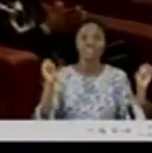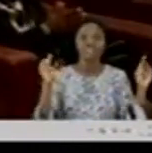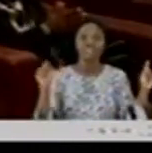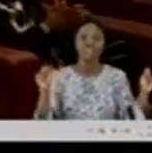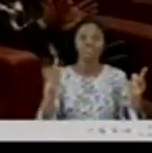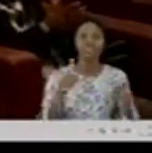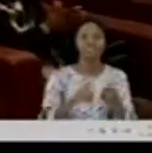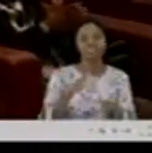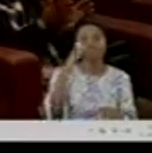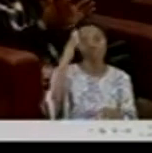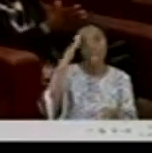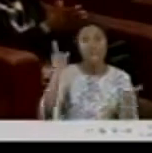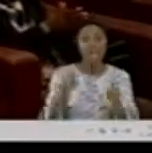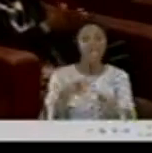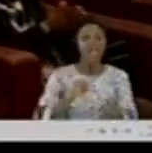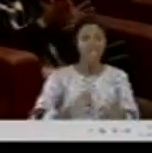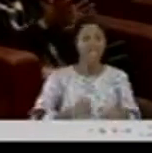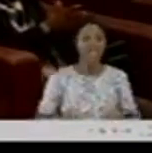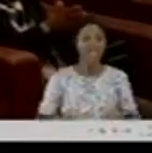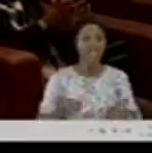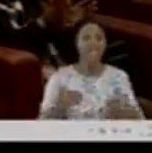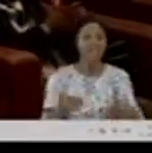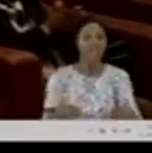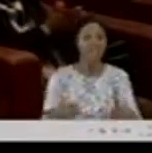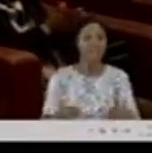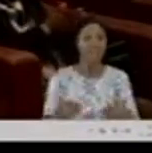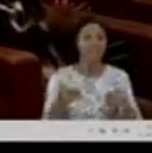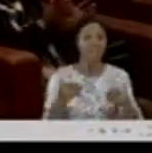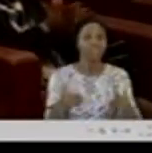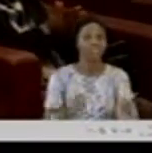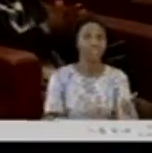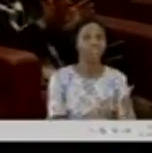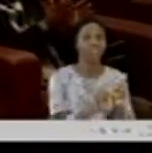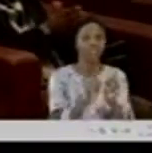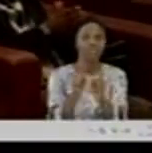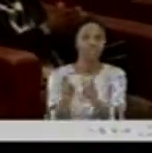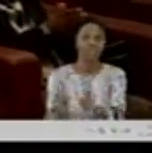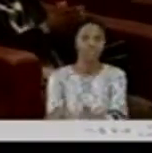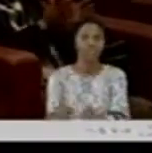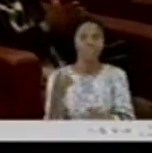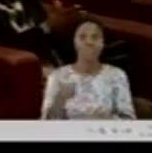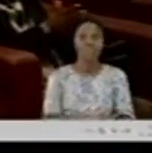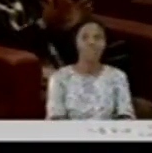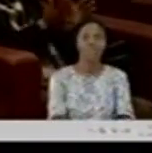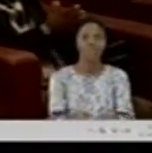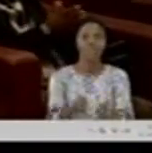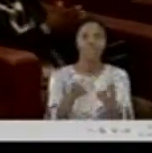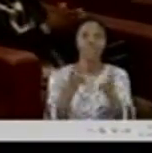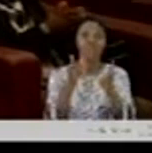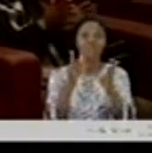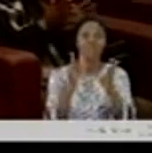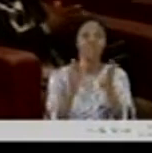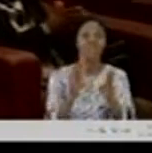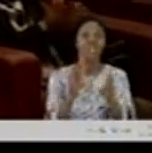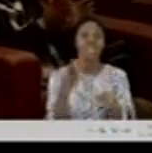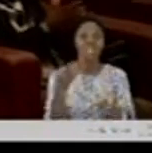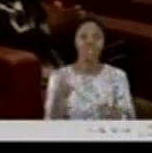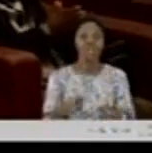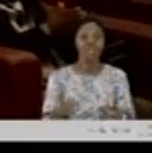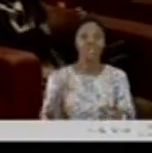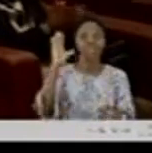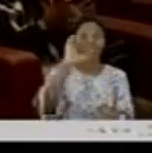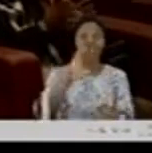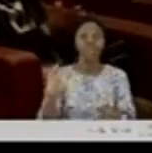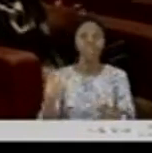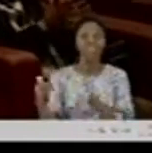home, to know as I onward go. The way